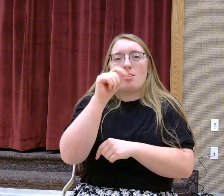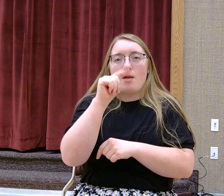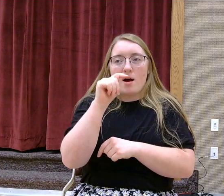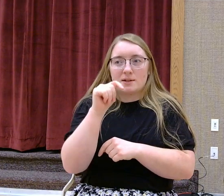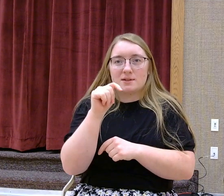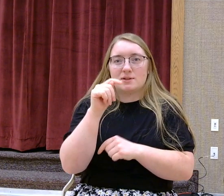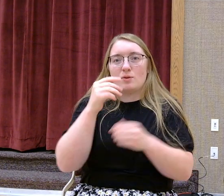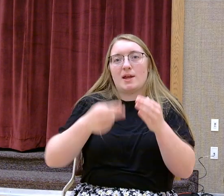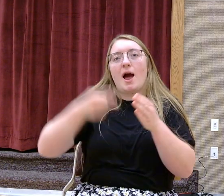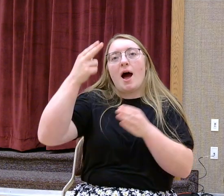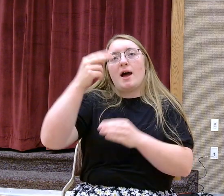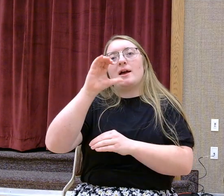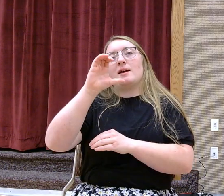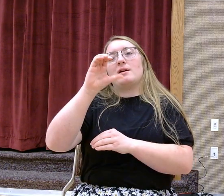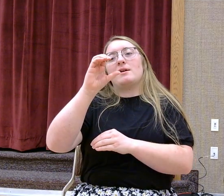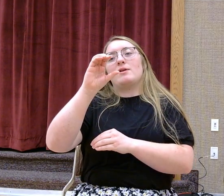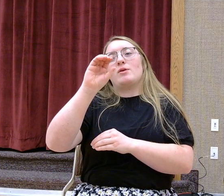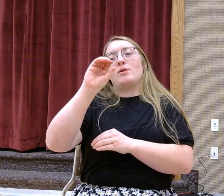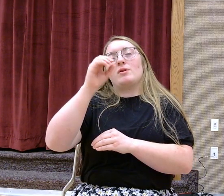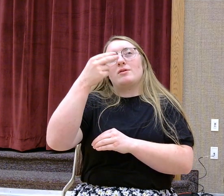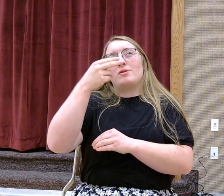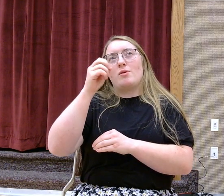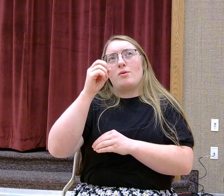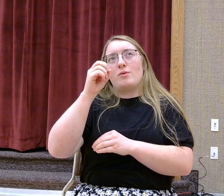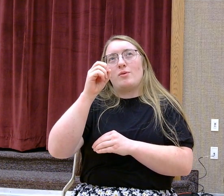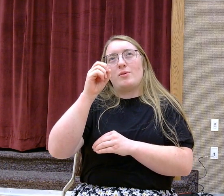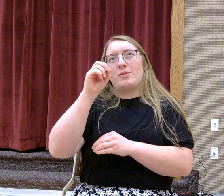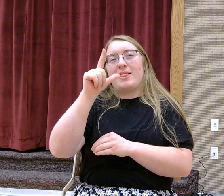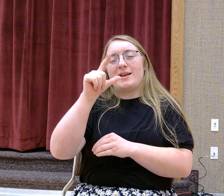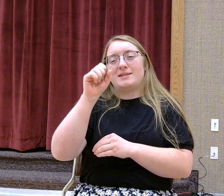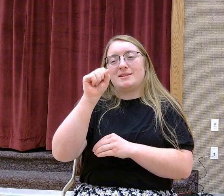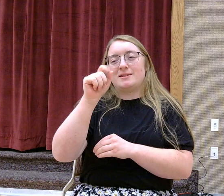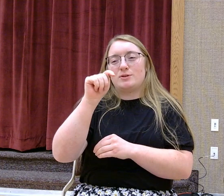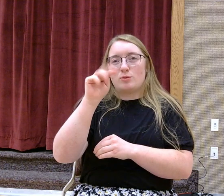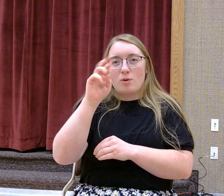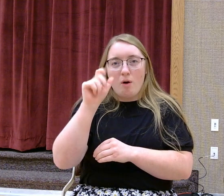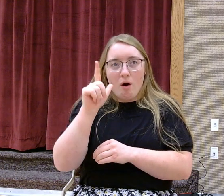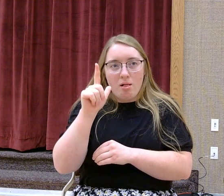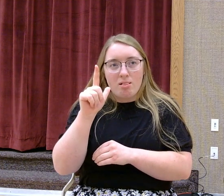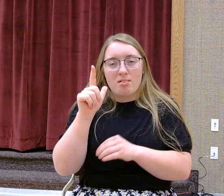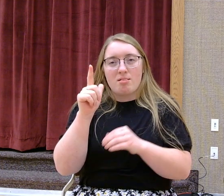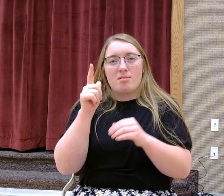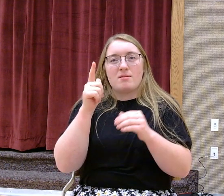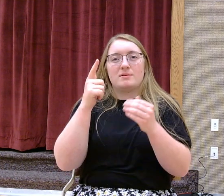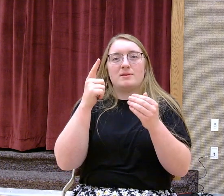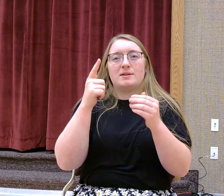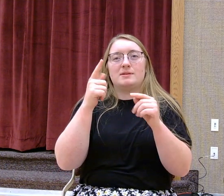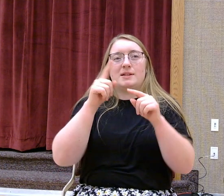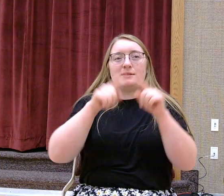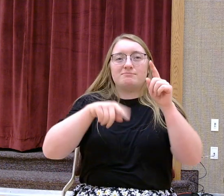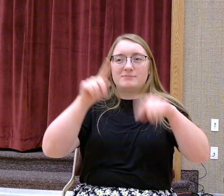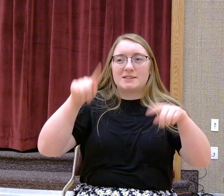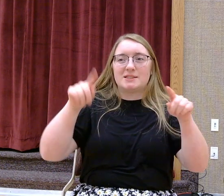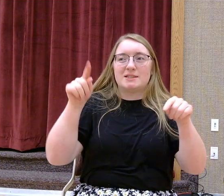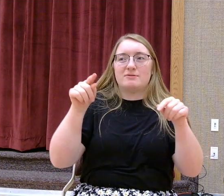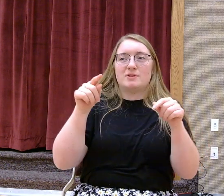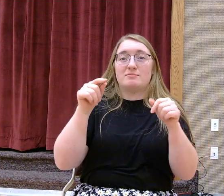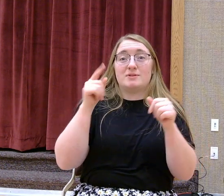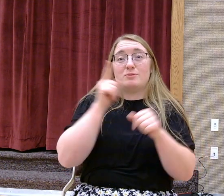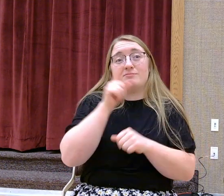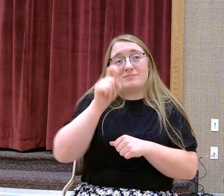carotid arteries, and that breaks off and goes to your brain. Okay, there's multiple things that can cause clots, and so stay healthy.